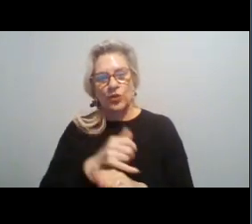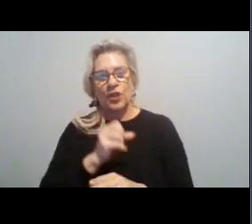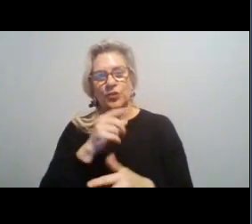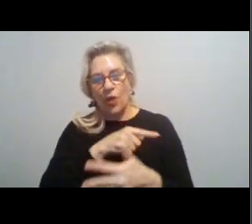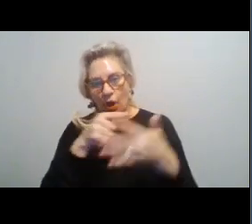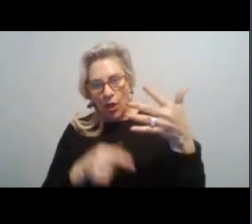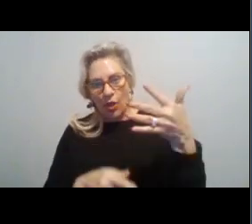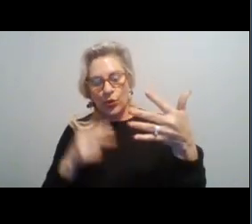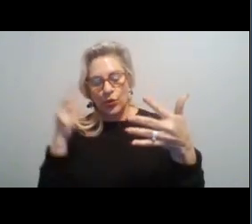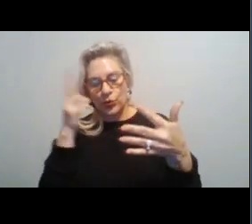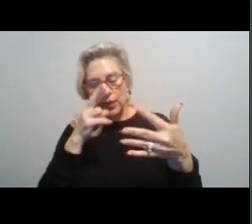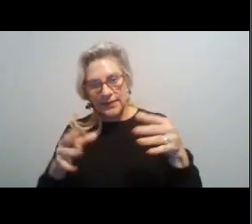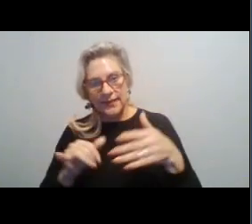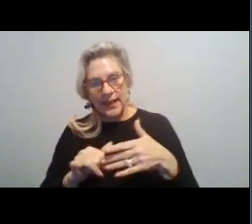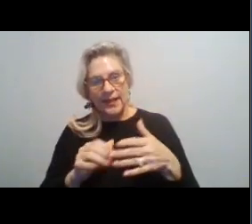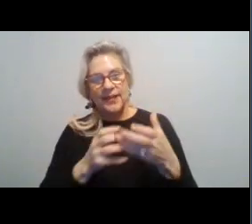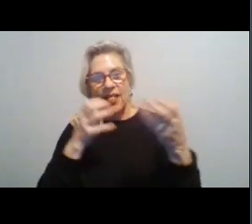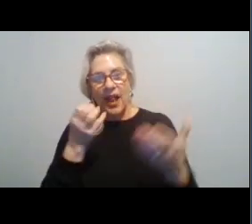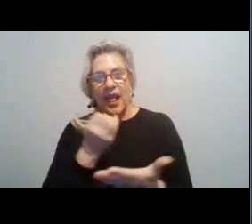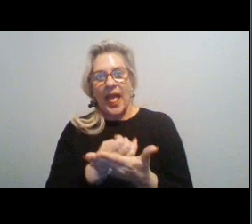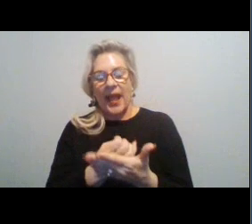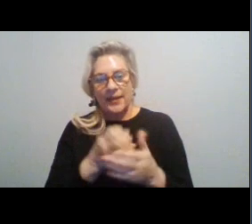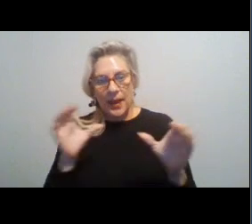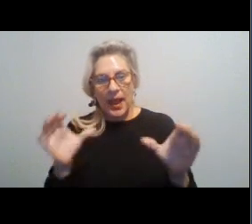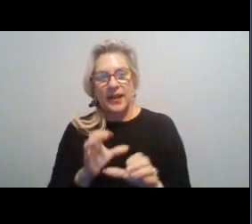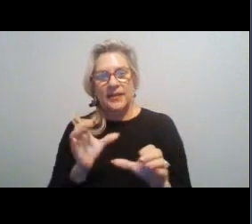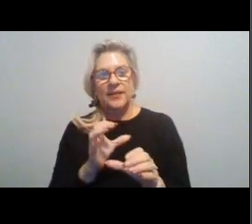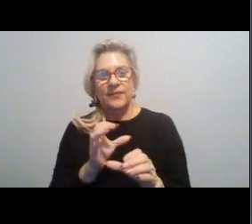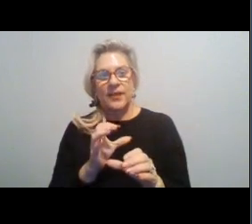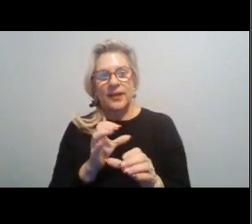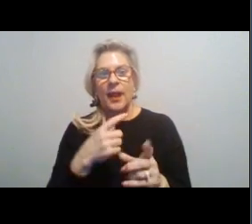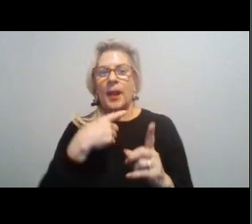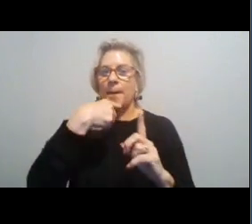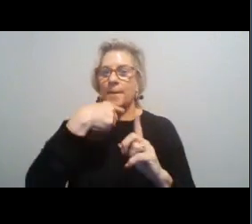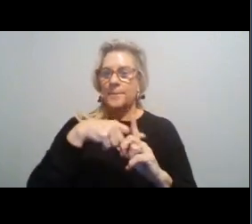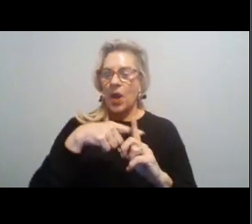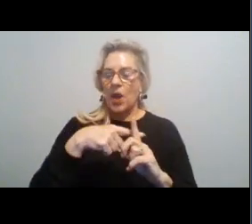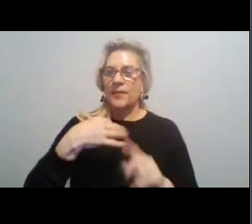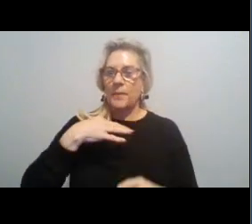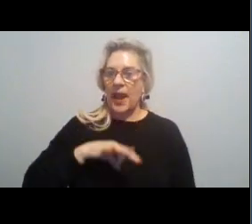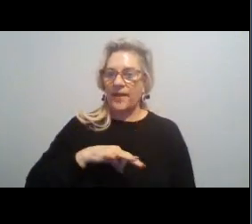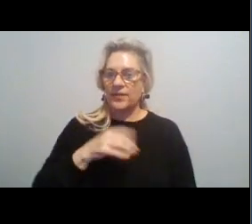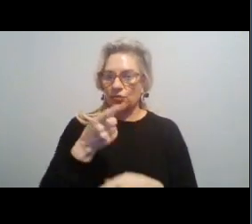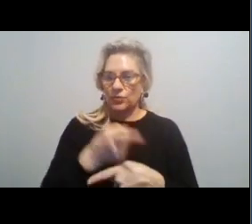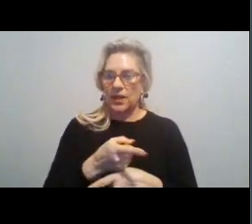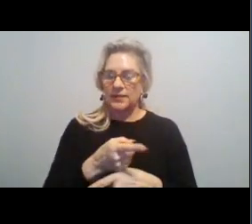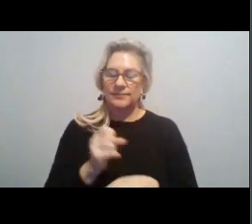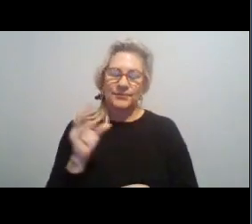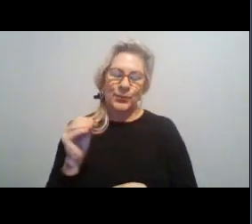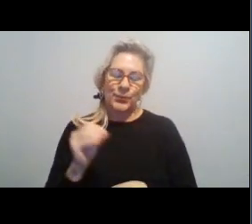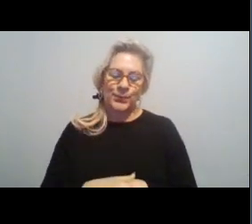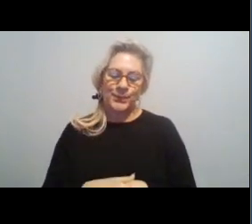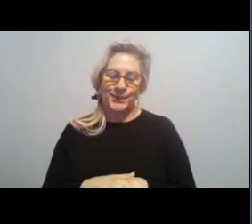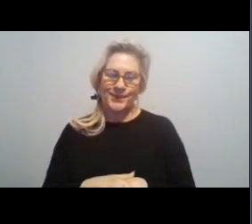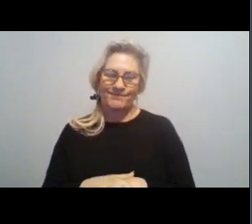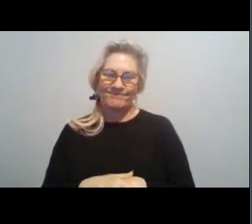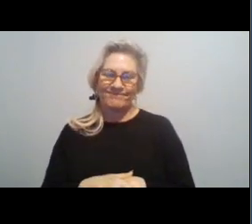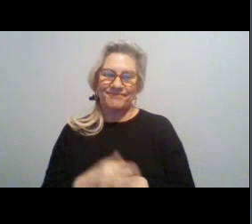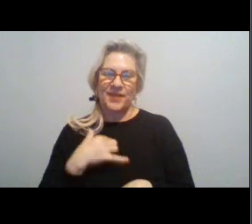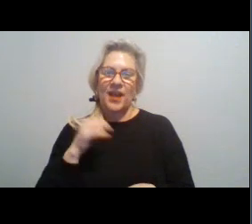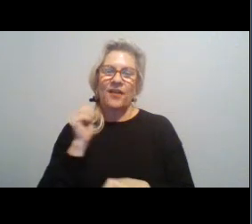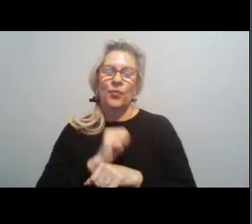I think, add up to a lot of economic activity and a lot of economic benefits. So I've worked